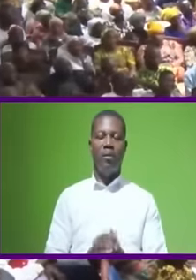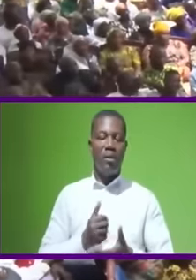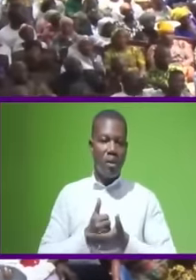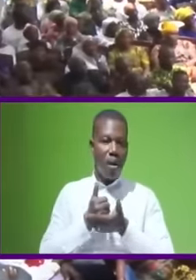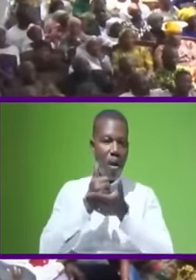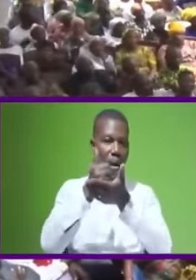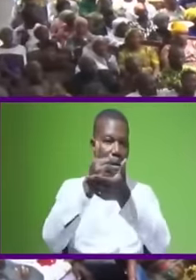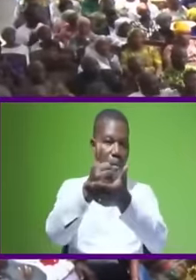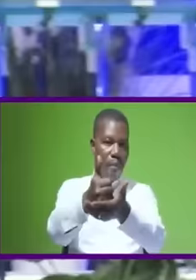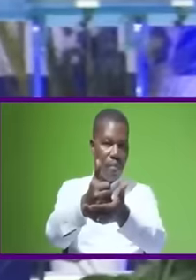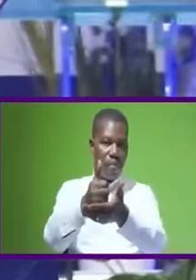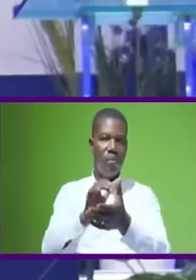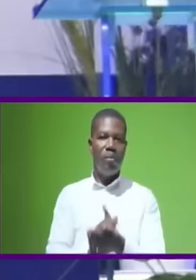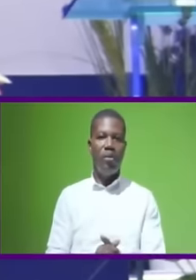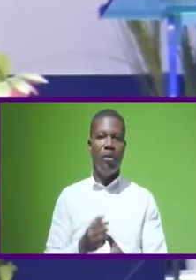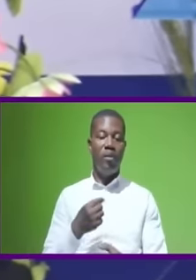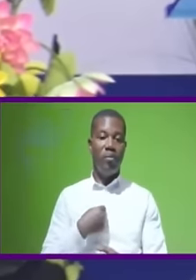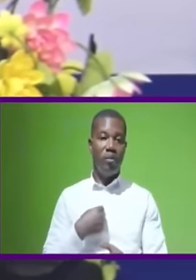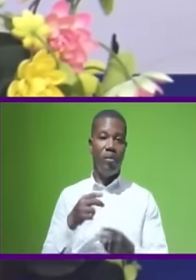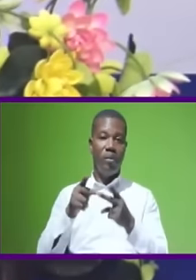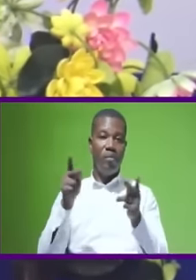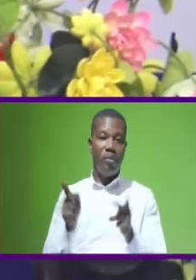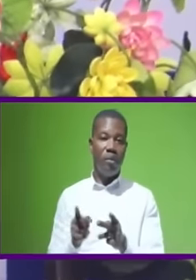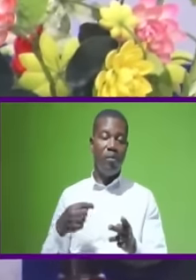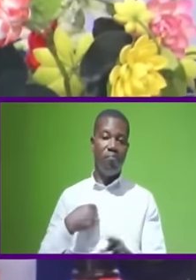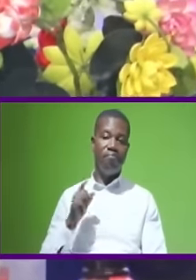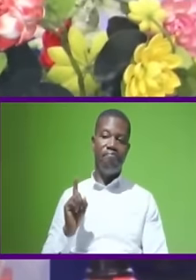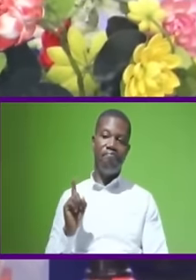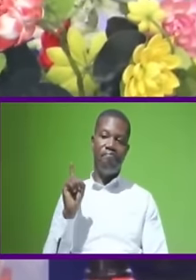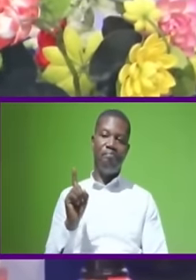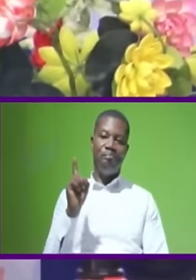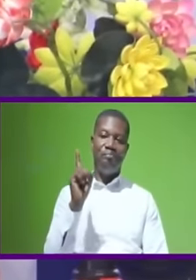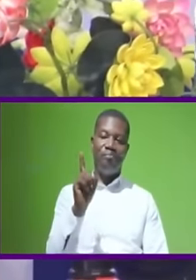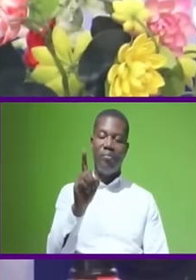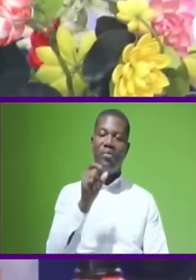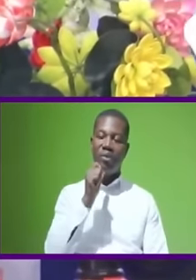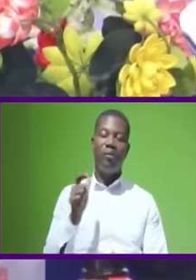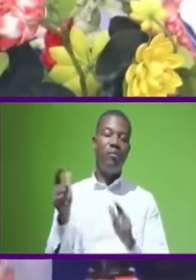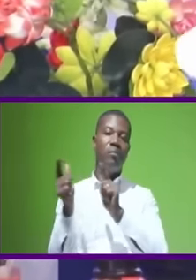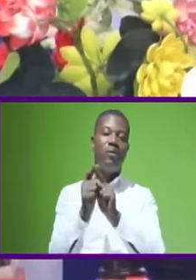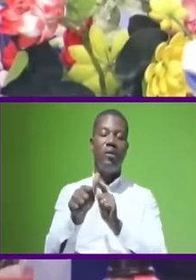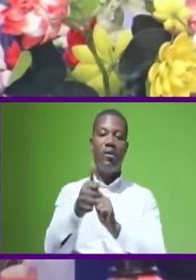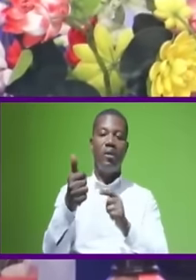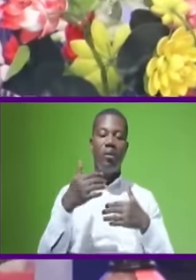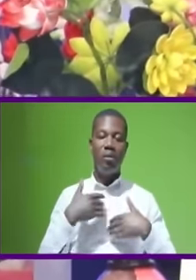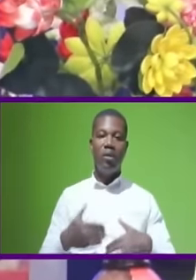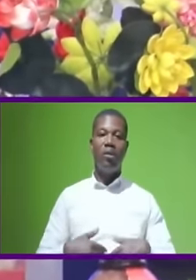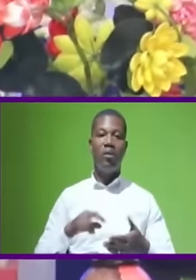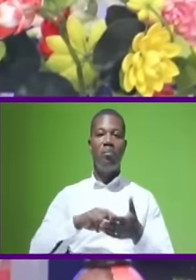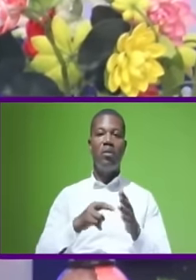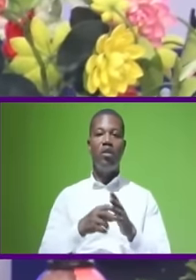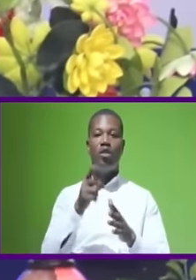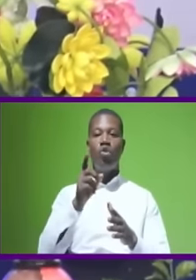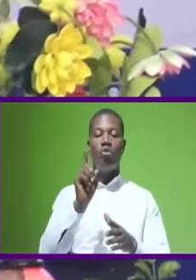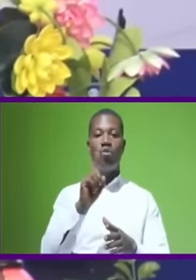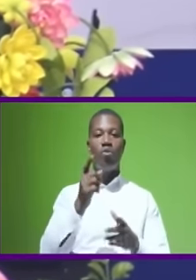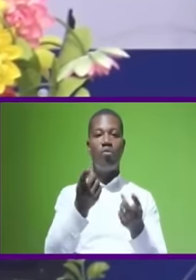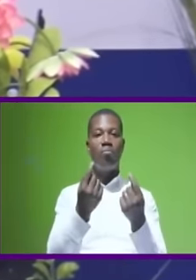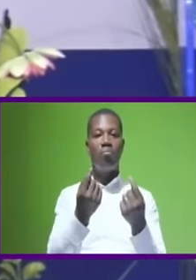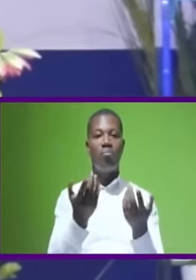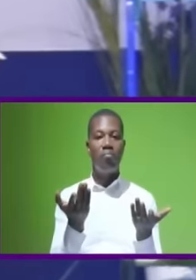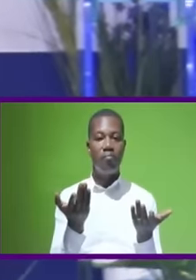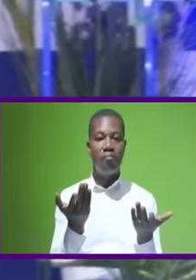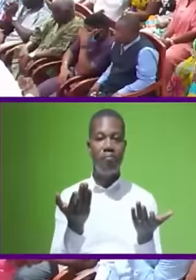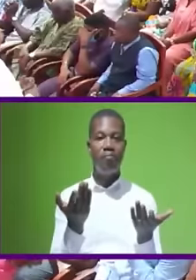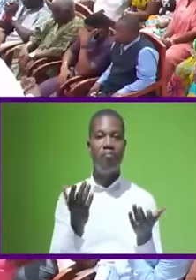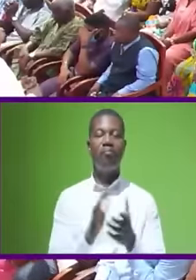Namwawonso said ye me free ba menyo bia mesu ene se wa enchrese wosu free him. So that it will help